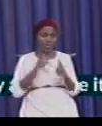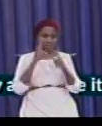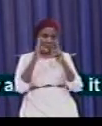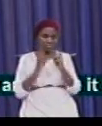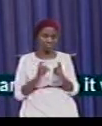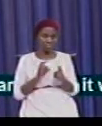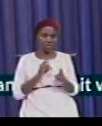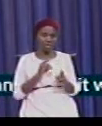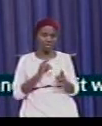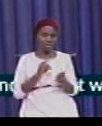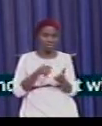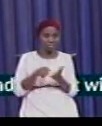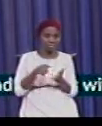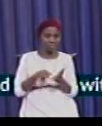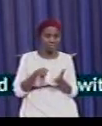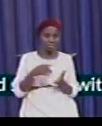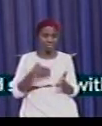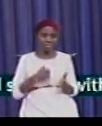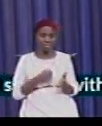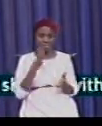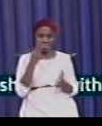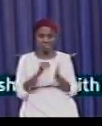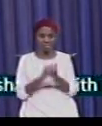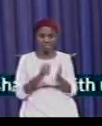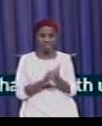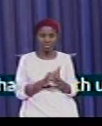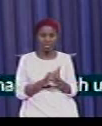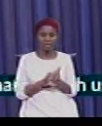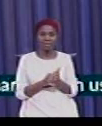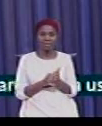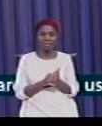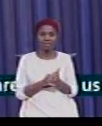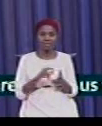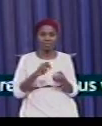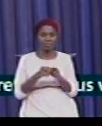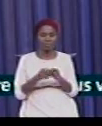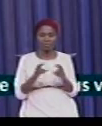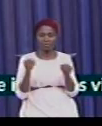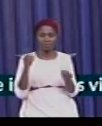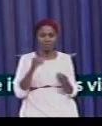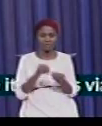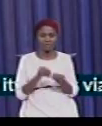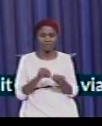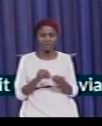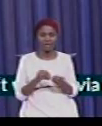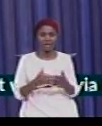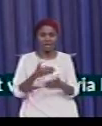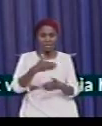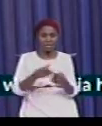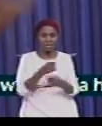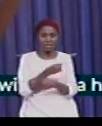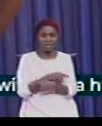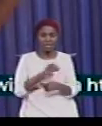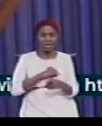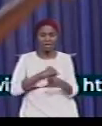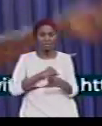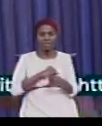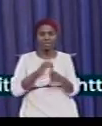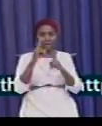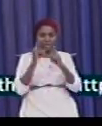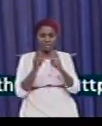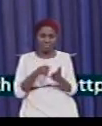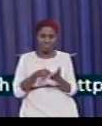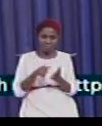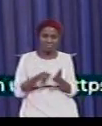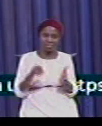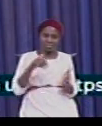pain. Then I ate somewhere 4. Then I think that somewhere the next 2 days, I did a test again. Today too, I just ate.